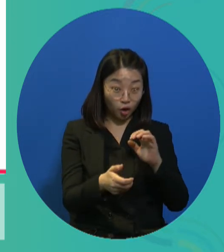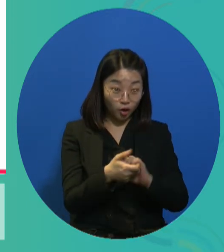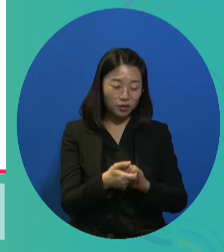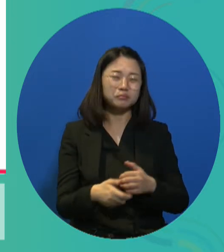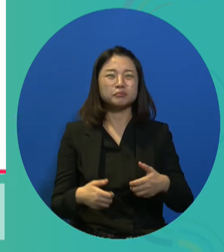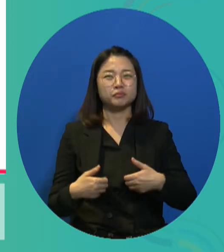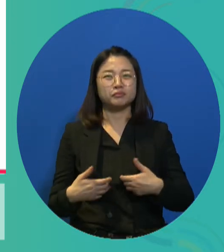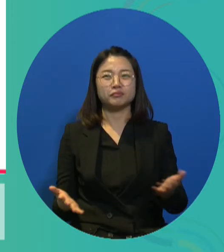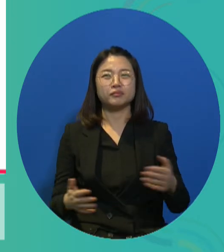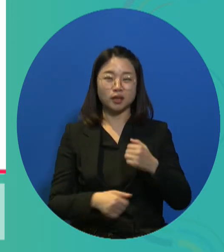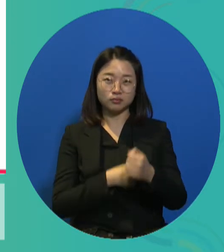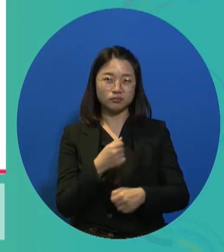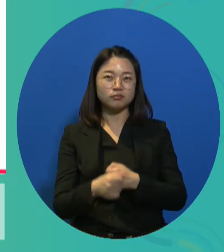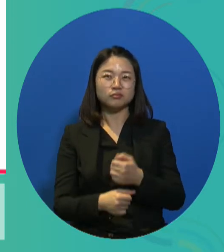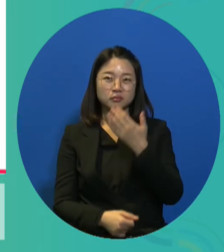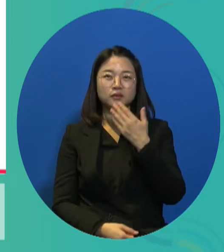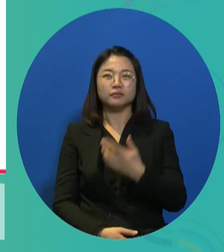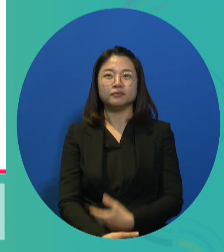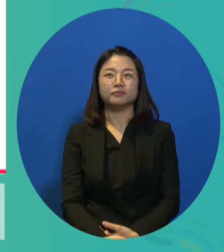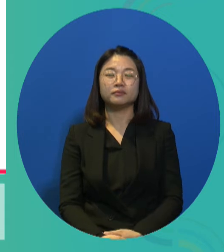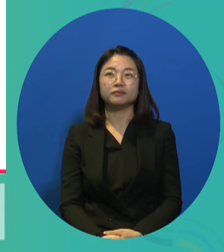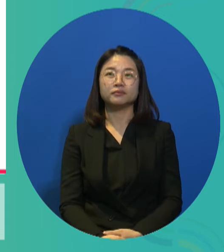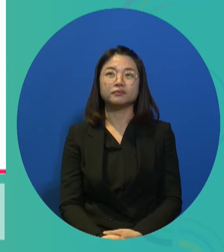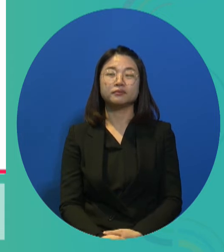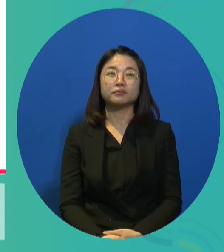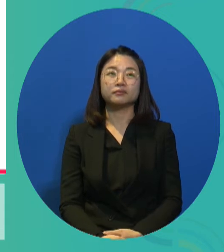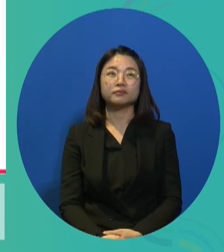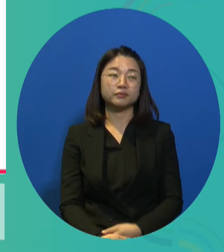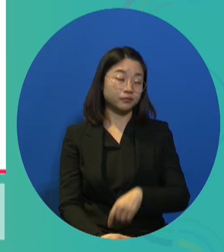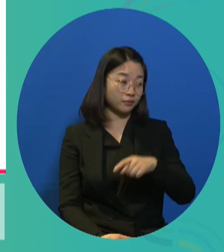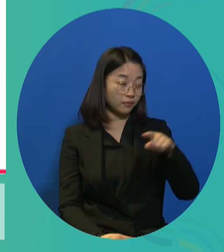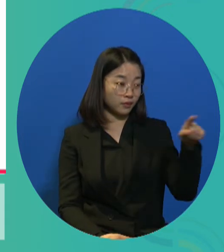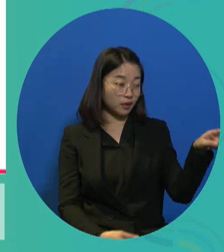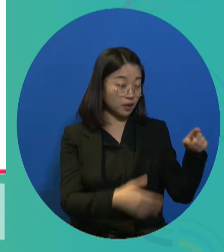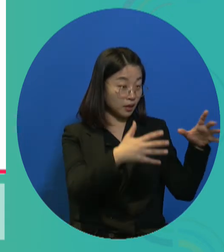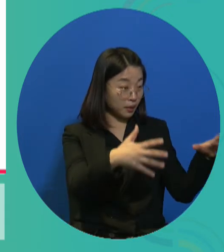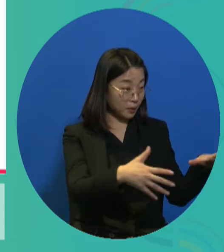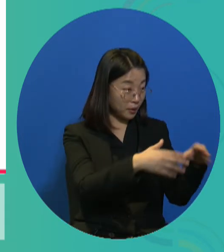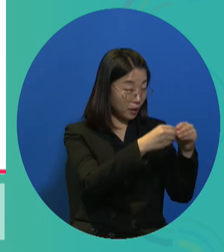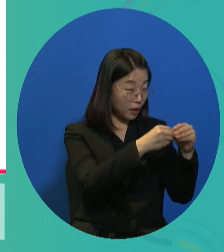send a communication. And there's no temporary